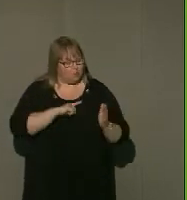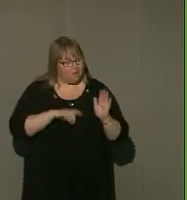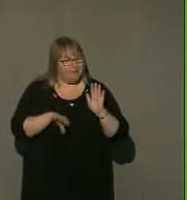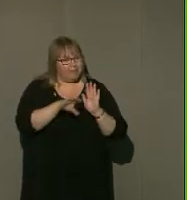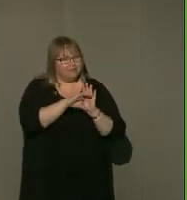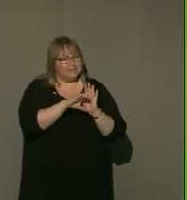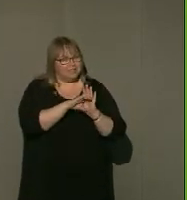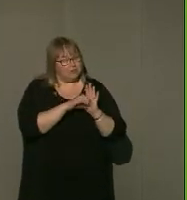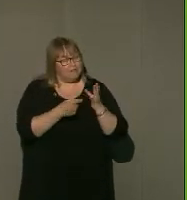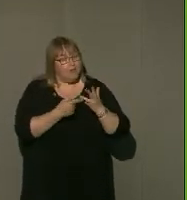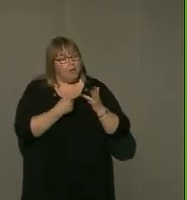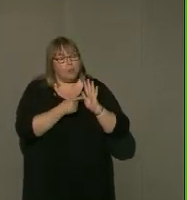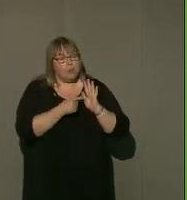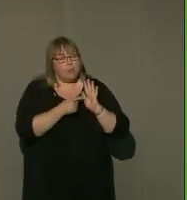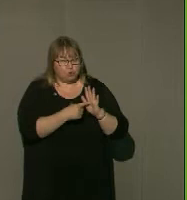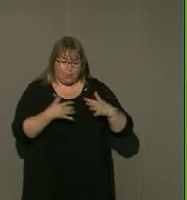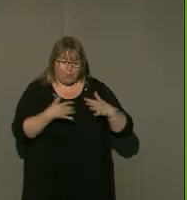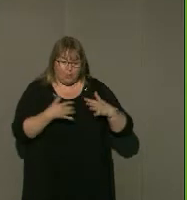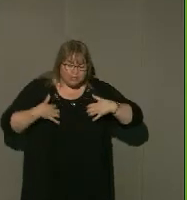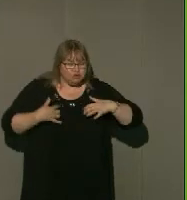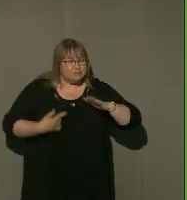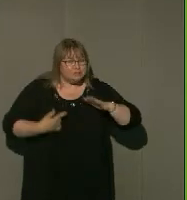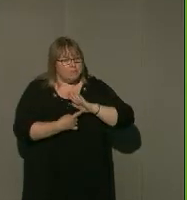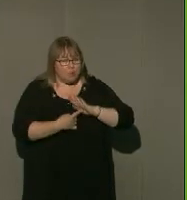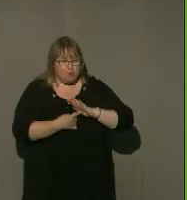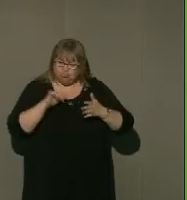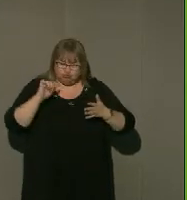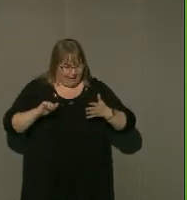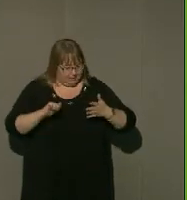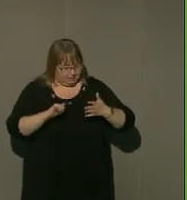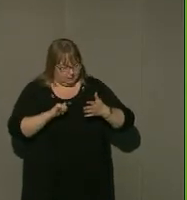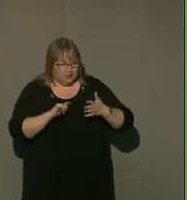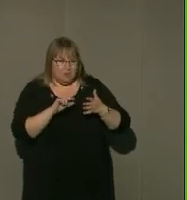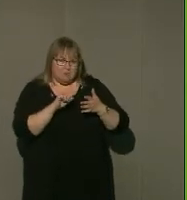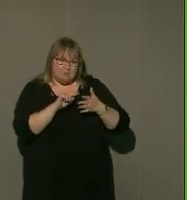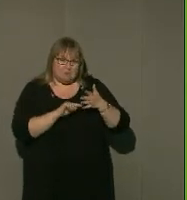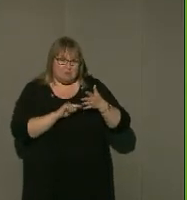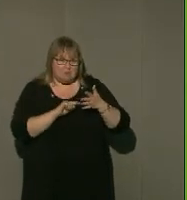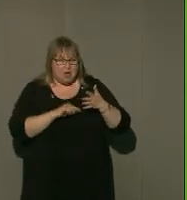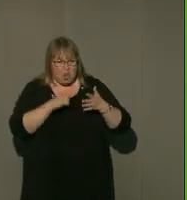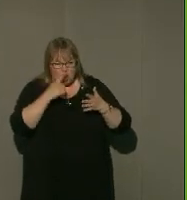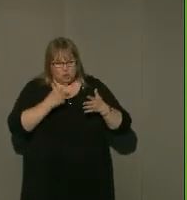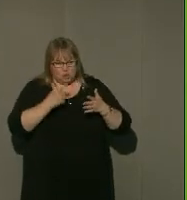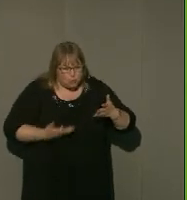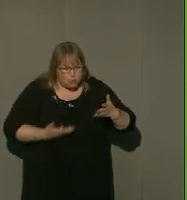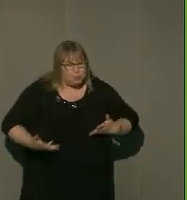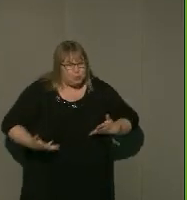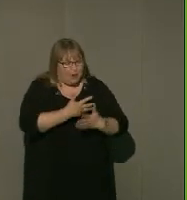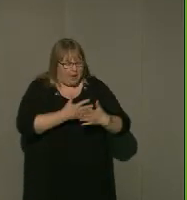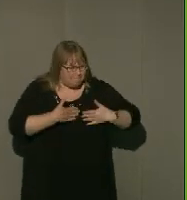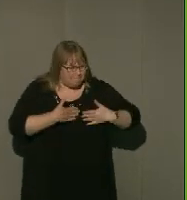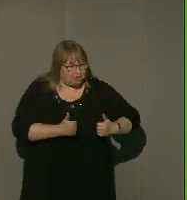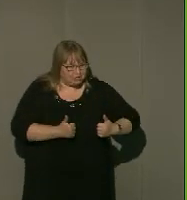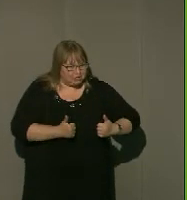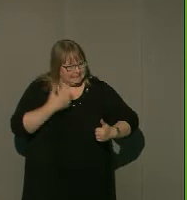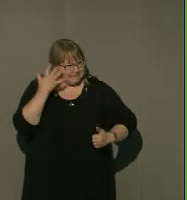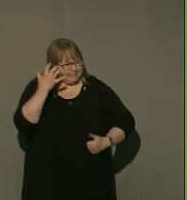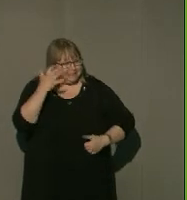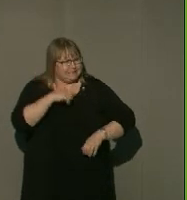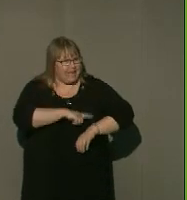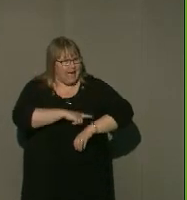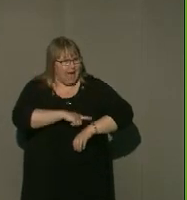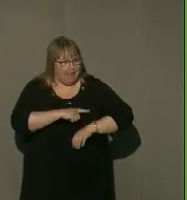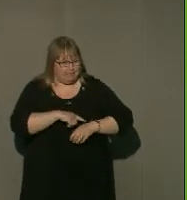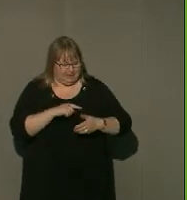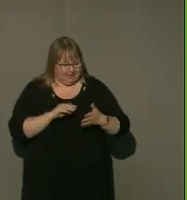motions, all very interesting and important in their own right, but capable of lengthy debate and passionate debate, I think. We may run out of time. I think